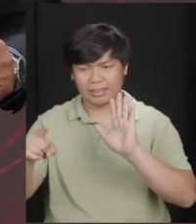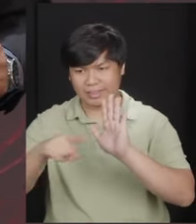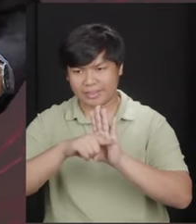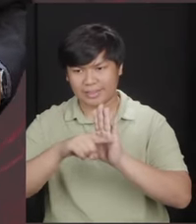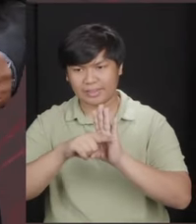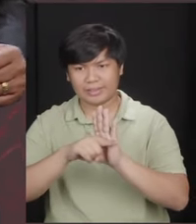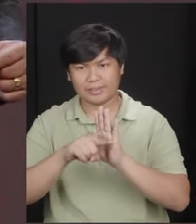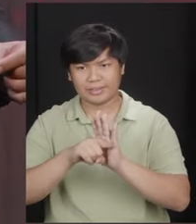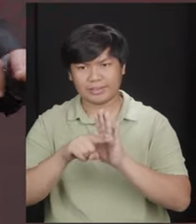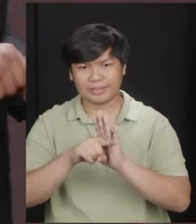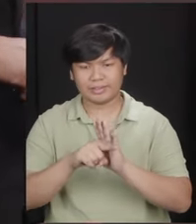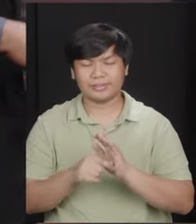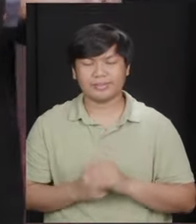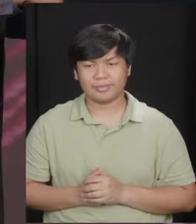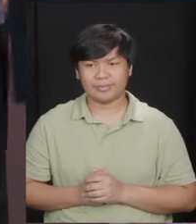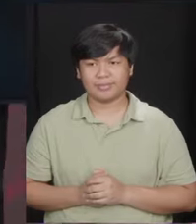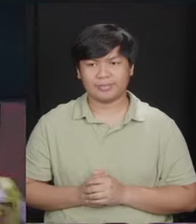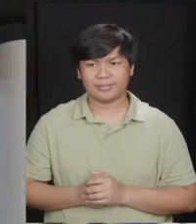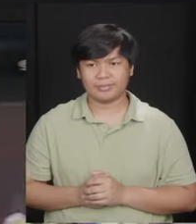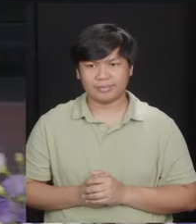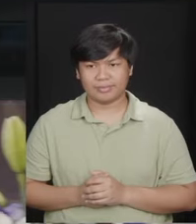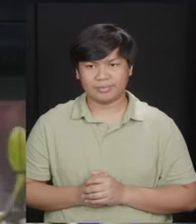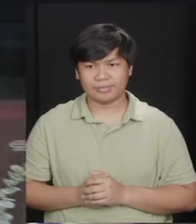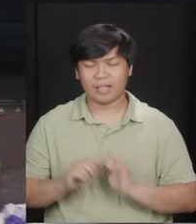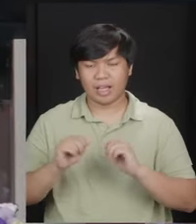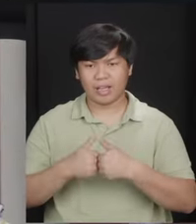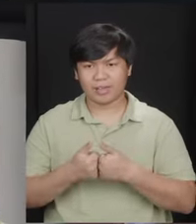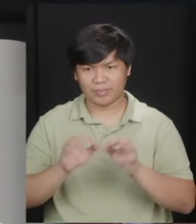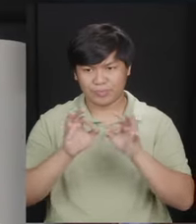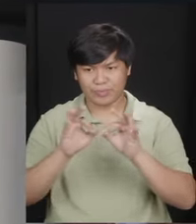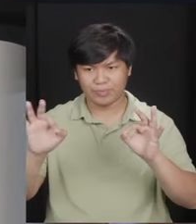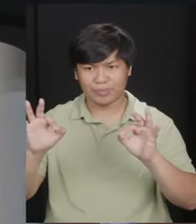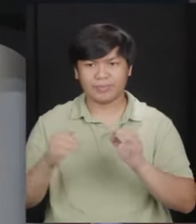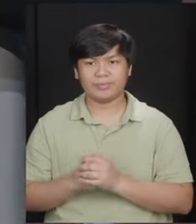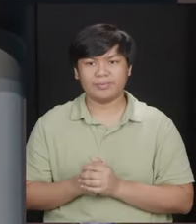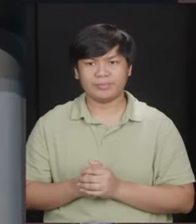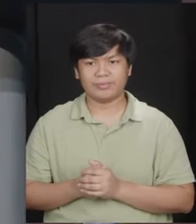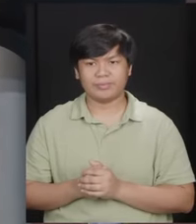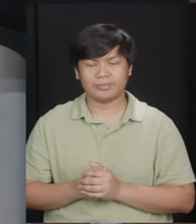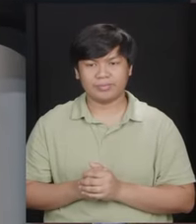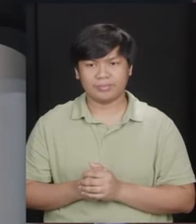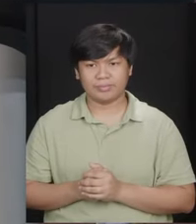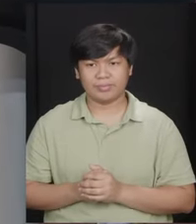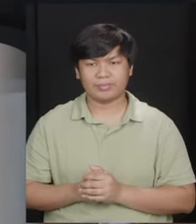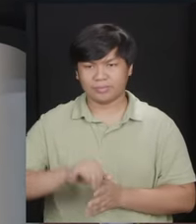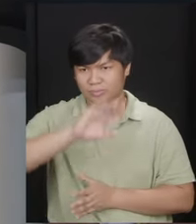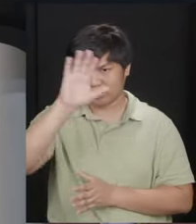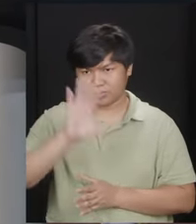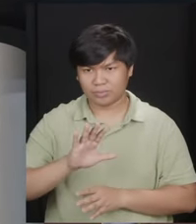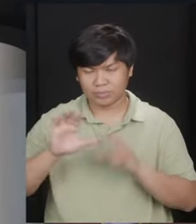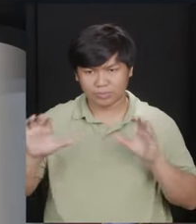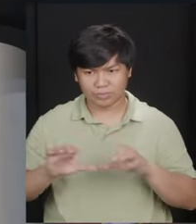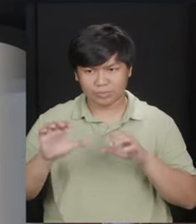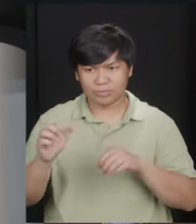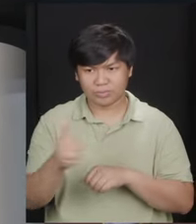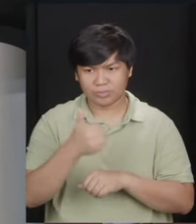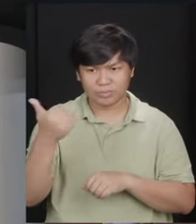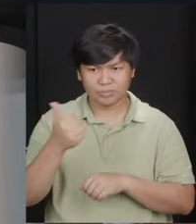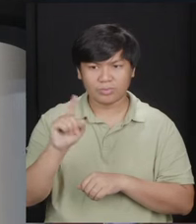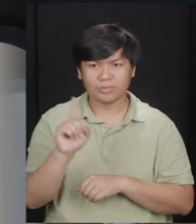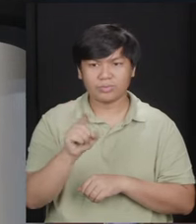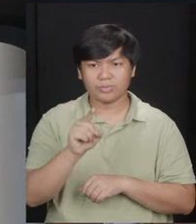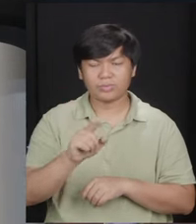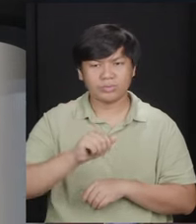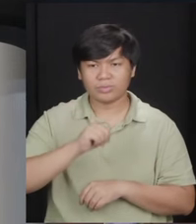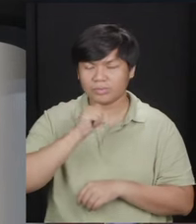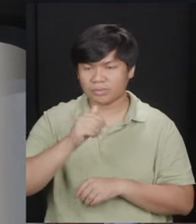negative statement. This is how their statements is worded in other religions. Do not do to others what you